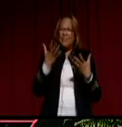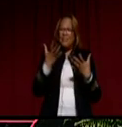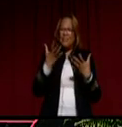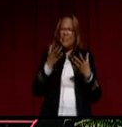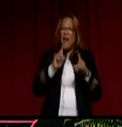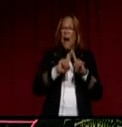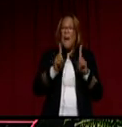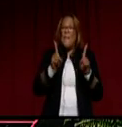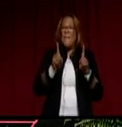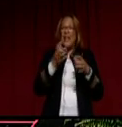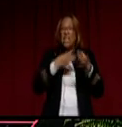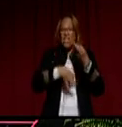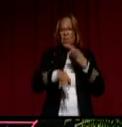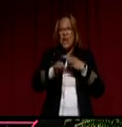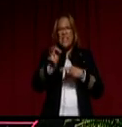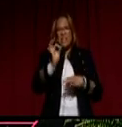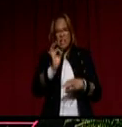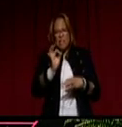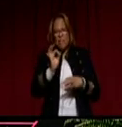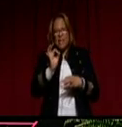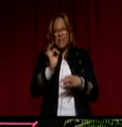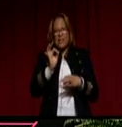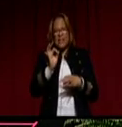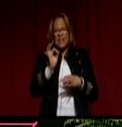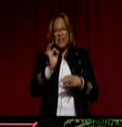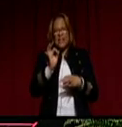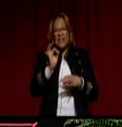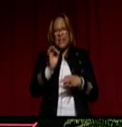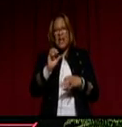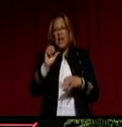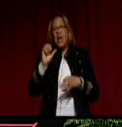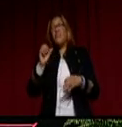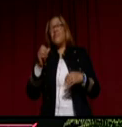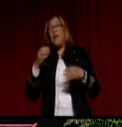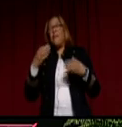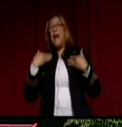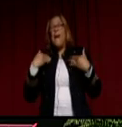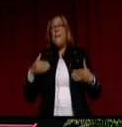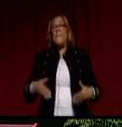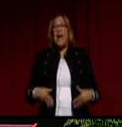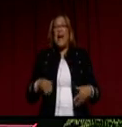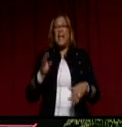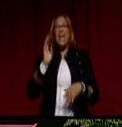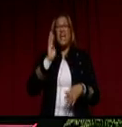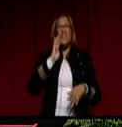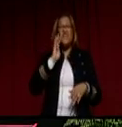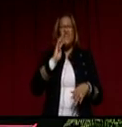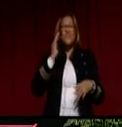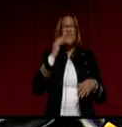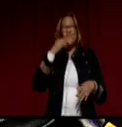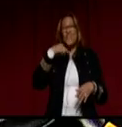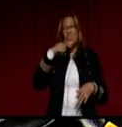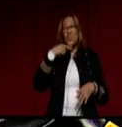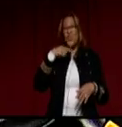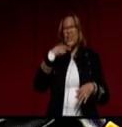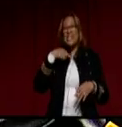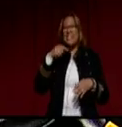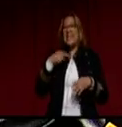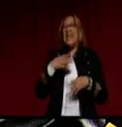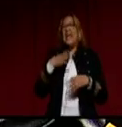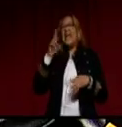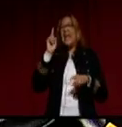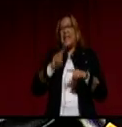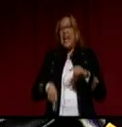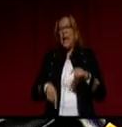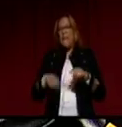But the transmissibility of it from other bodily fluids, those kinds of things, has not been